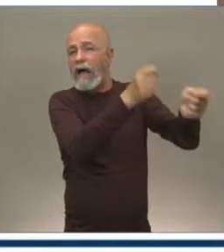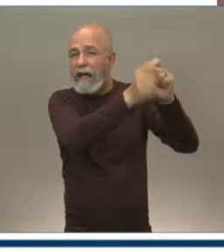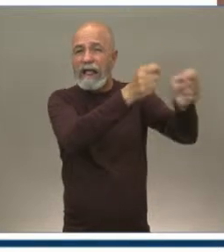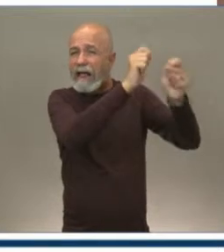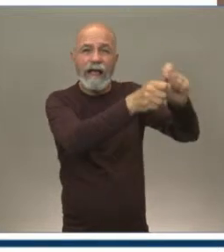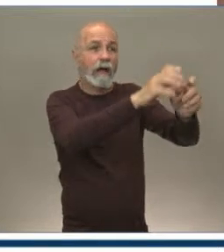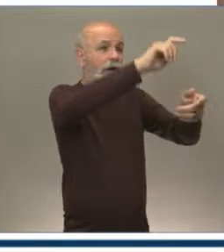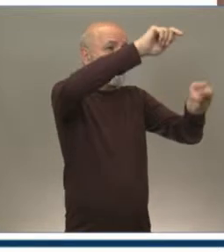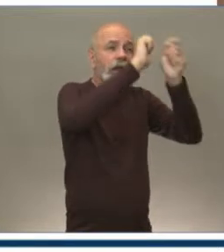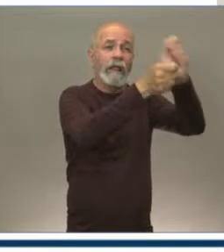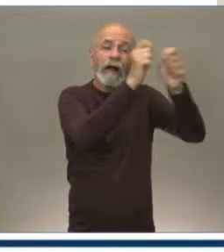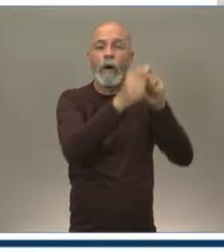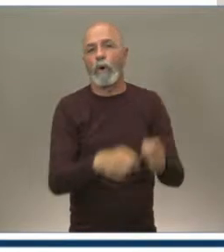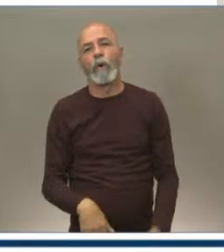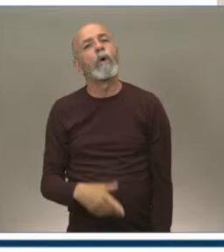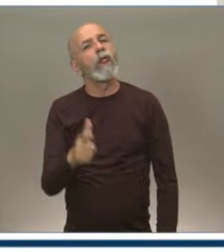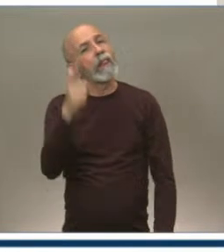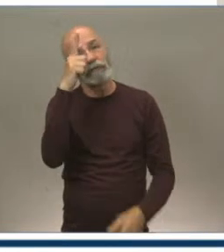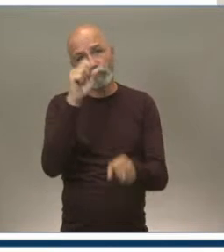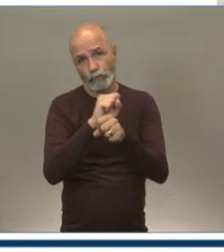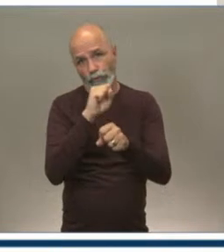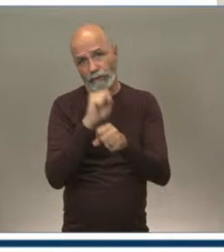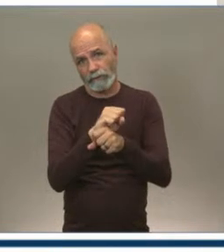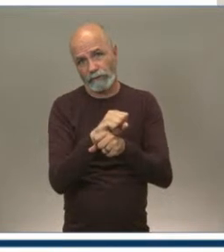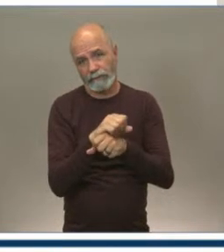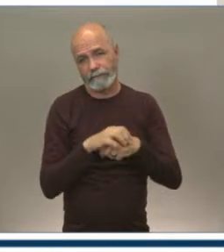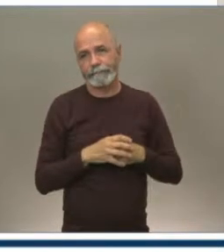requirement. Go ahead with your follow-up, Sean.